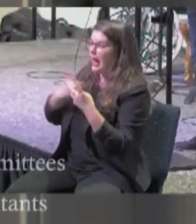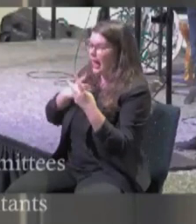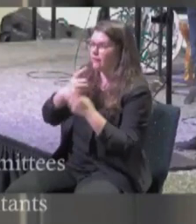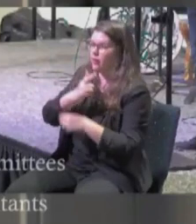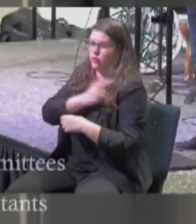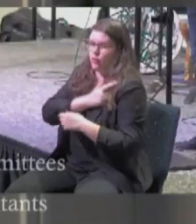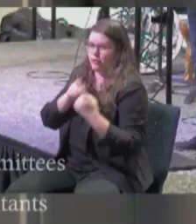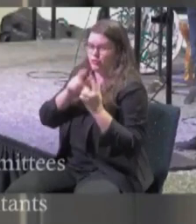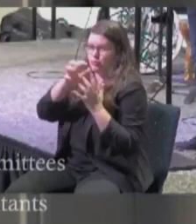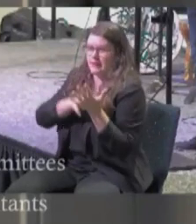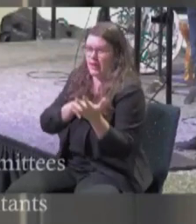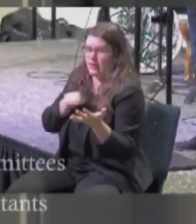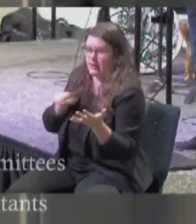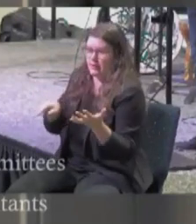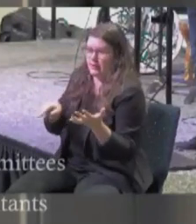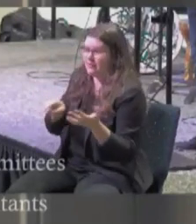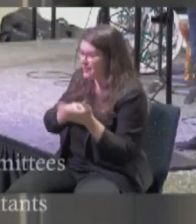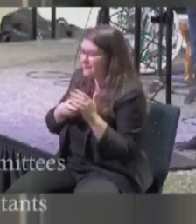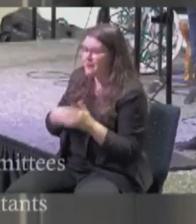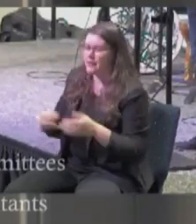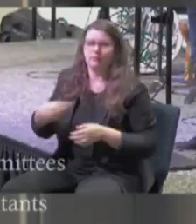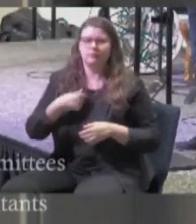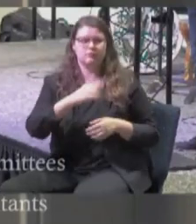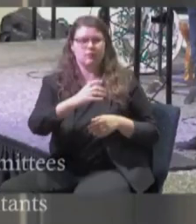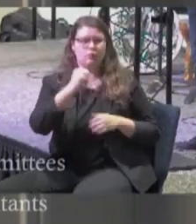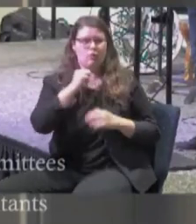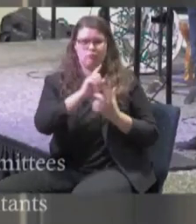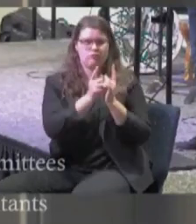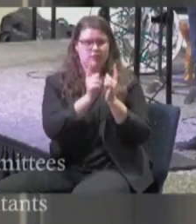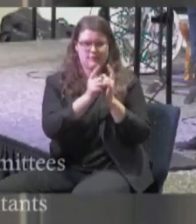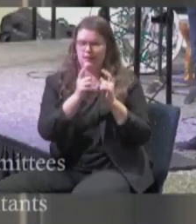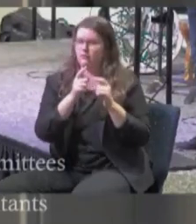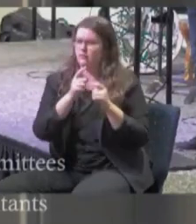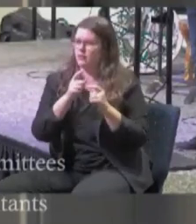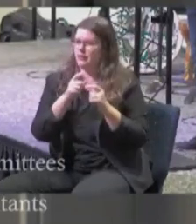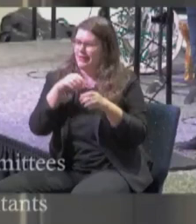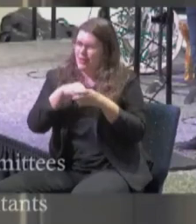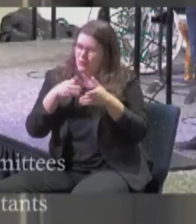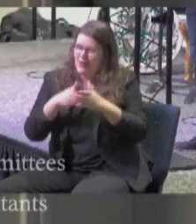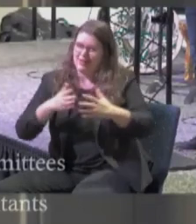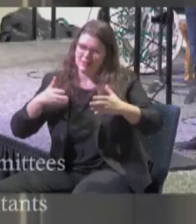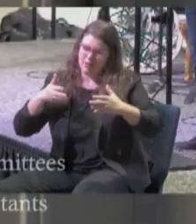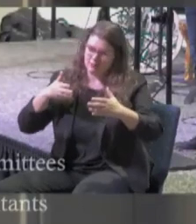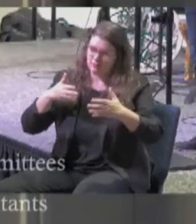which prevents it from translating it with values contrary to those expressed by the text itself.